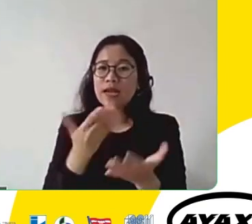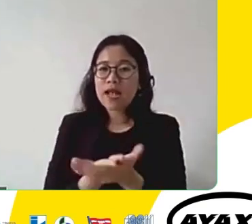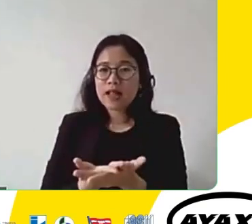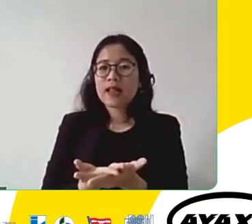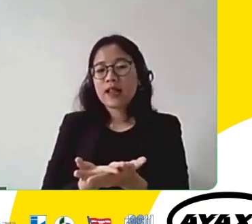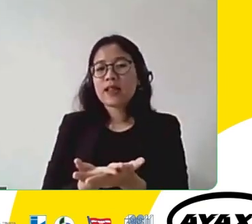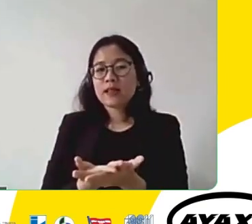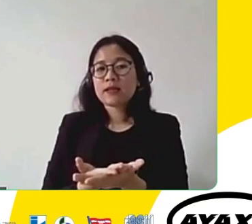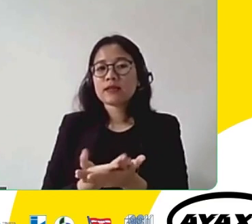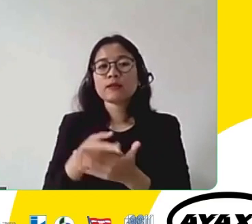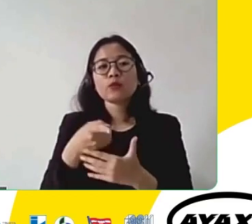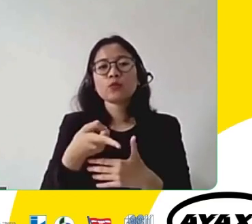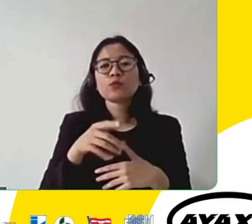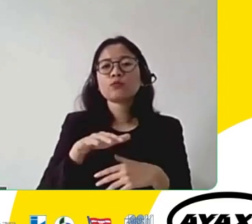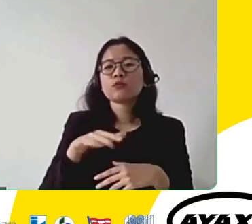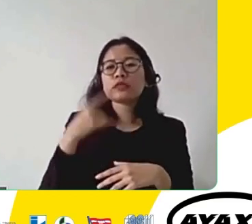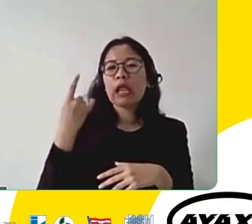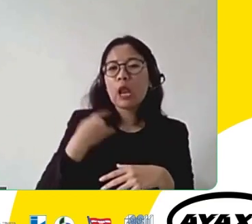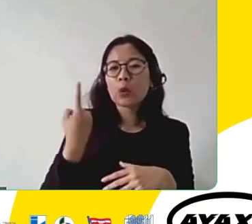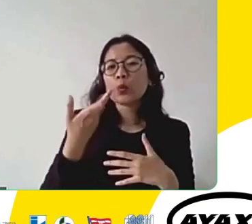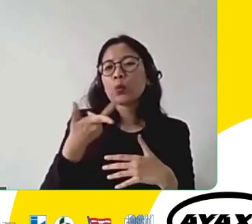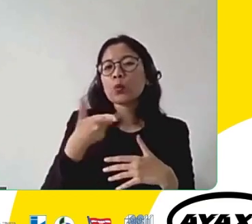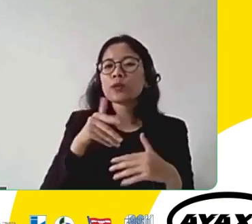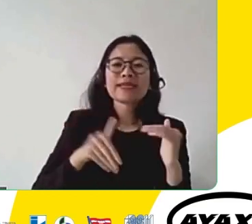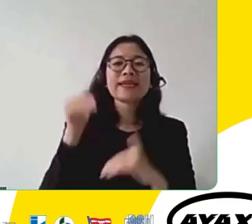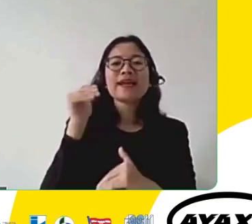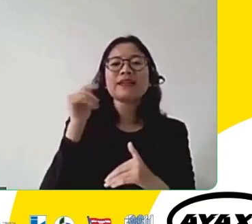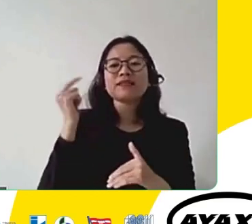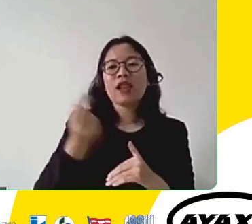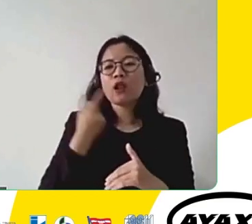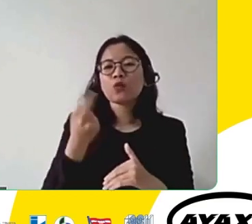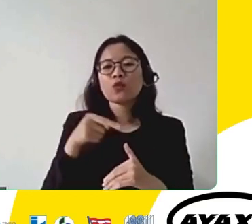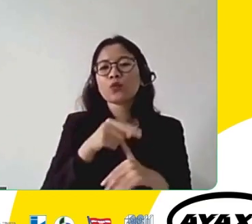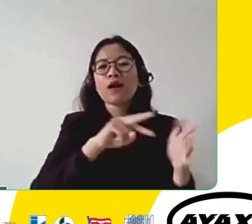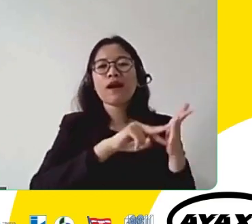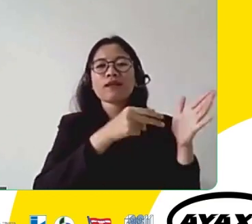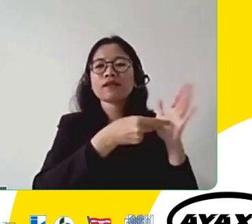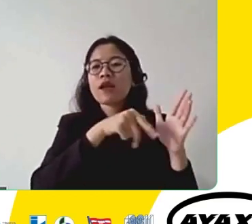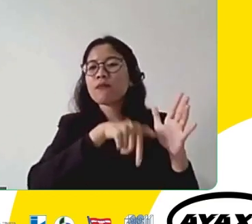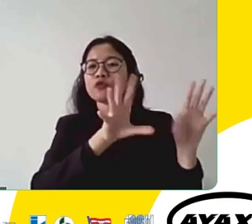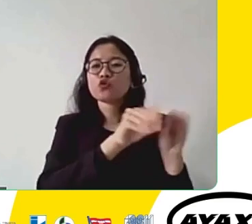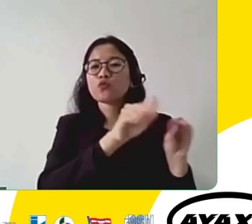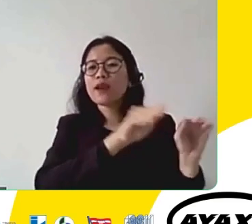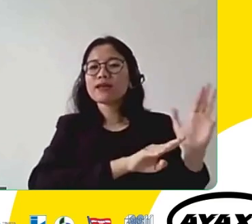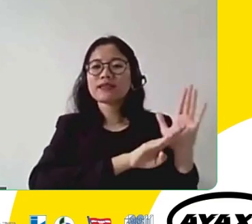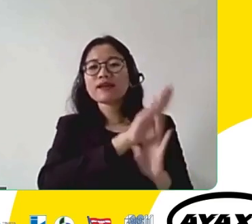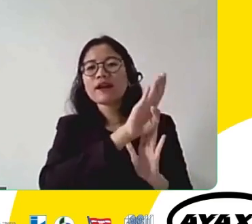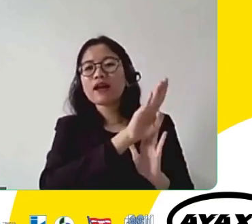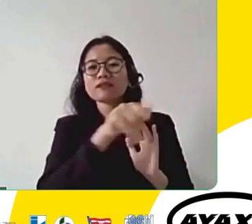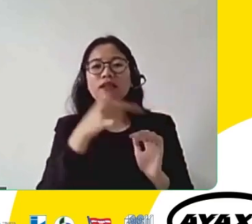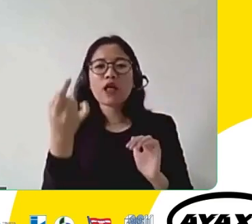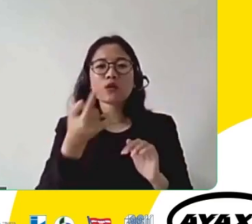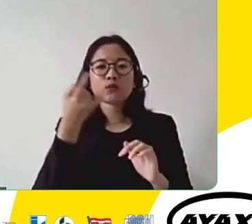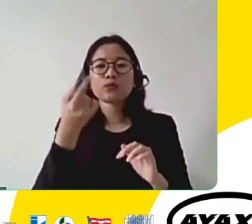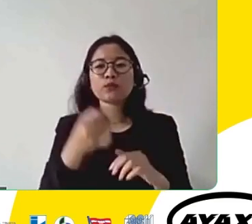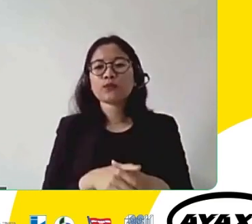Almost all are increasing, becoming increased and increased. It seems that the exposure of the